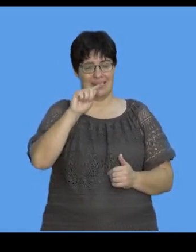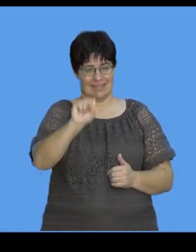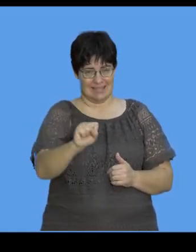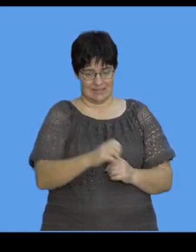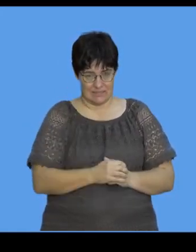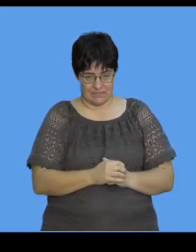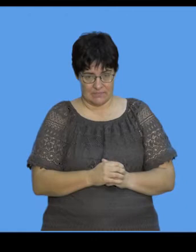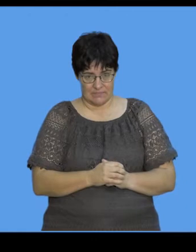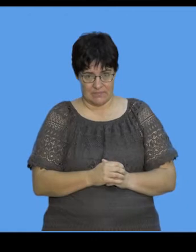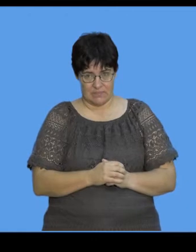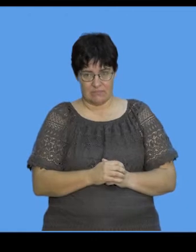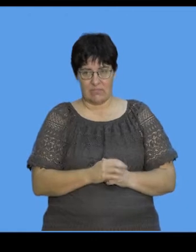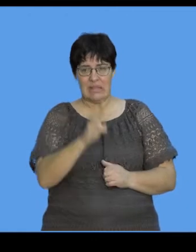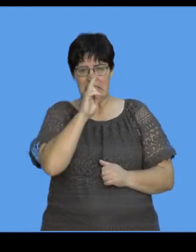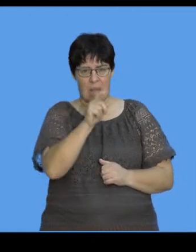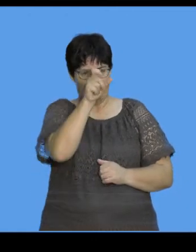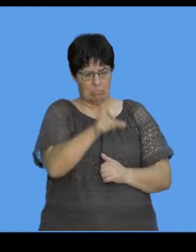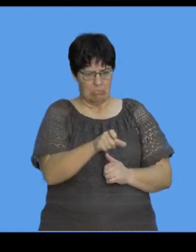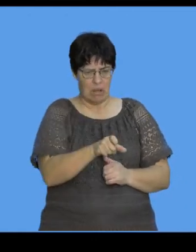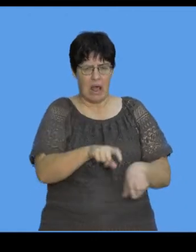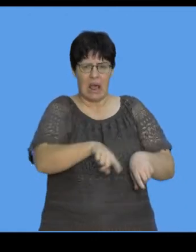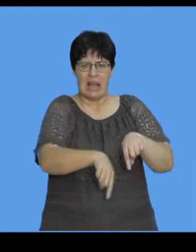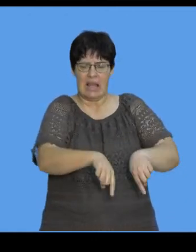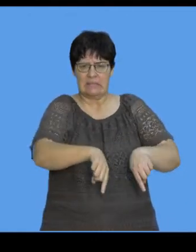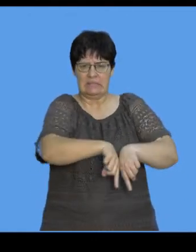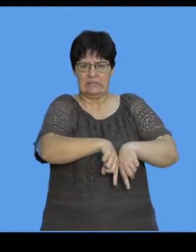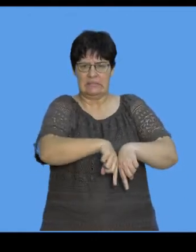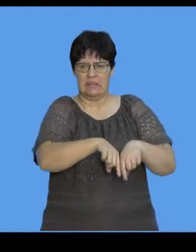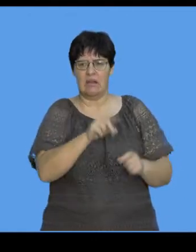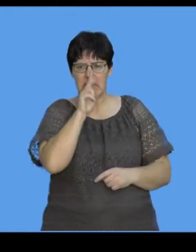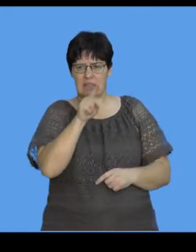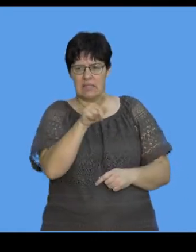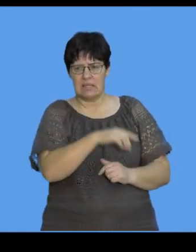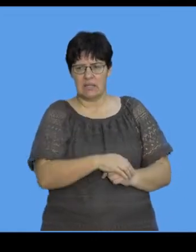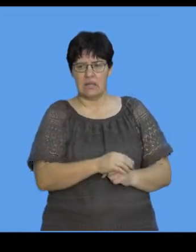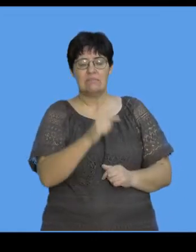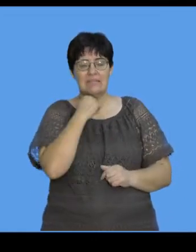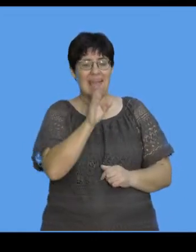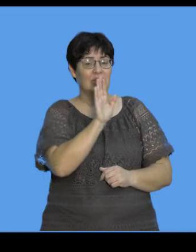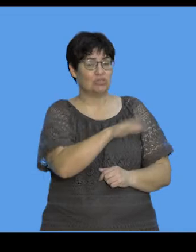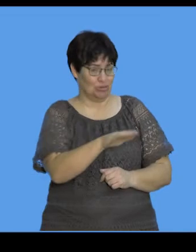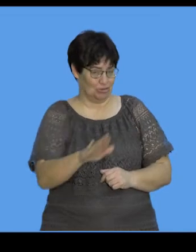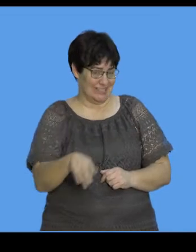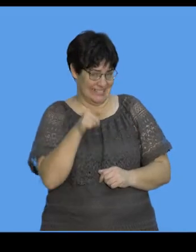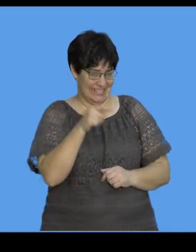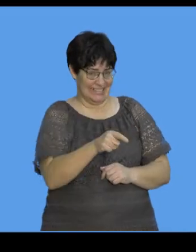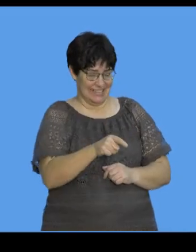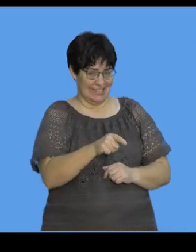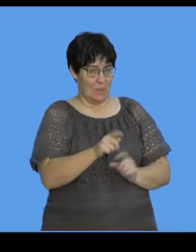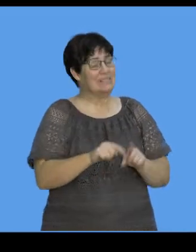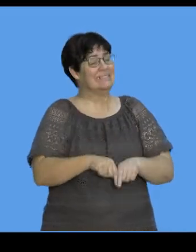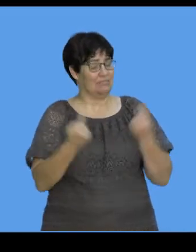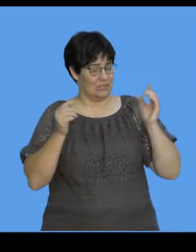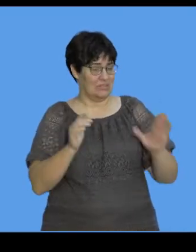Right, now, I want you to have a look at this little chap's legs. Okay, now, I want you to see, and when I say children, it's very important